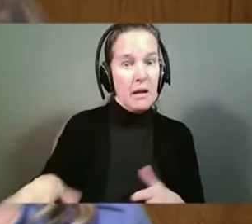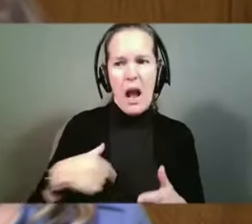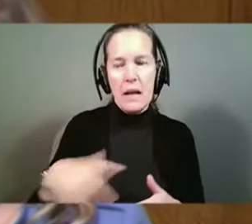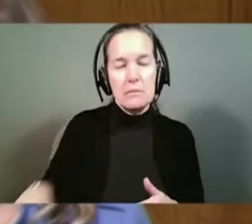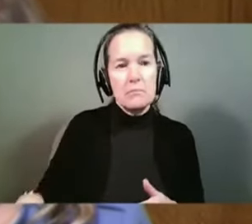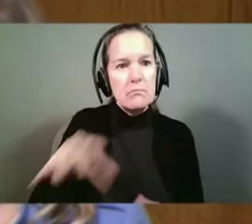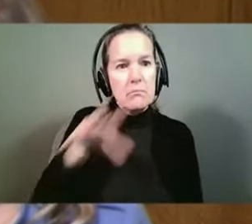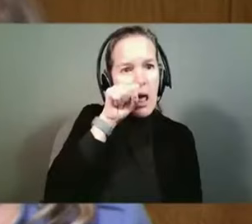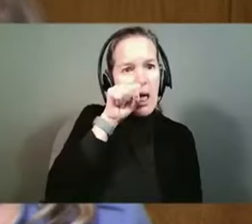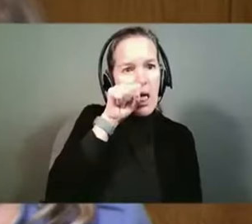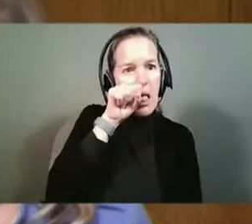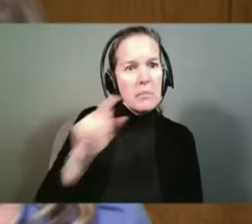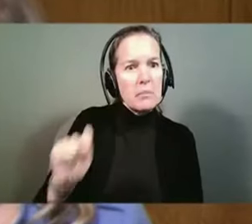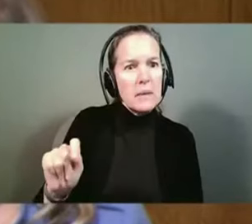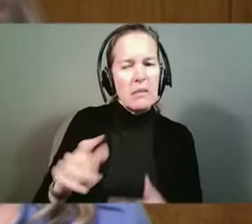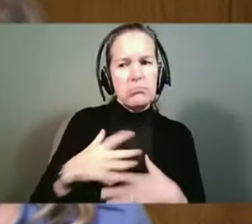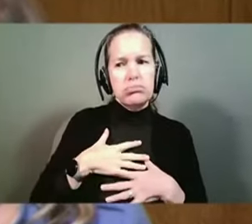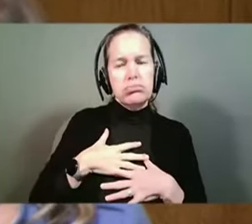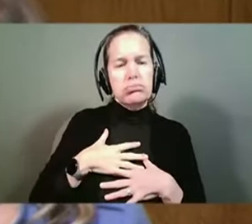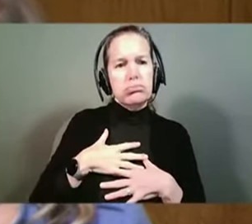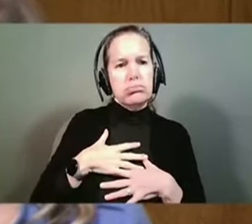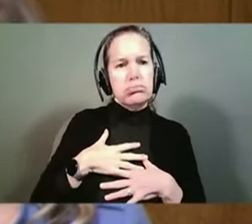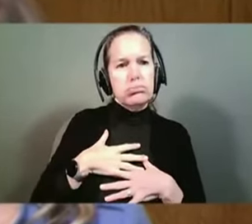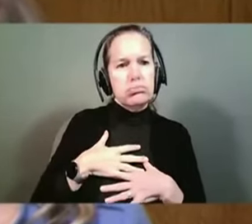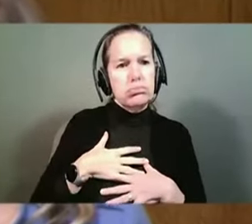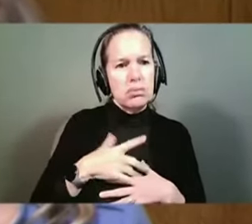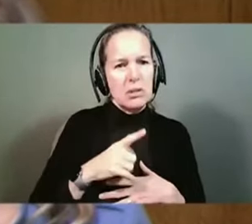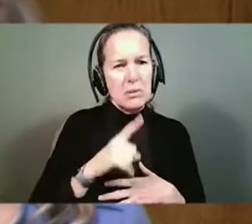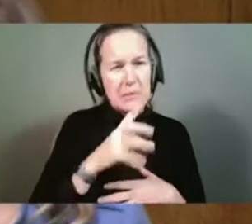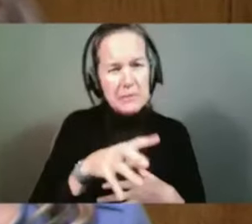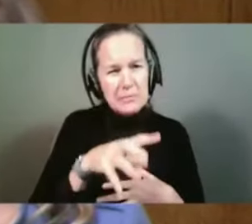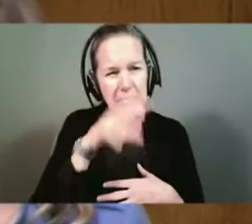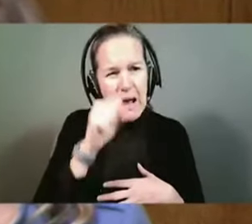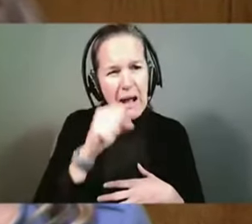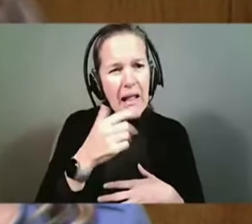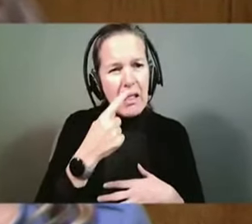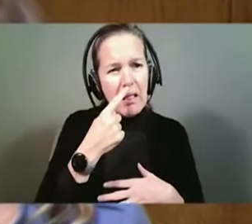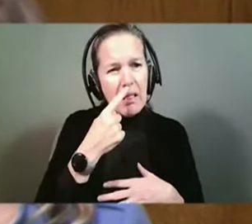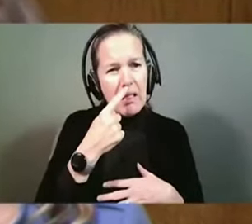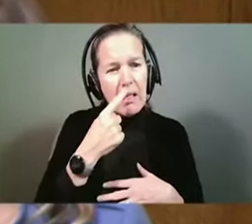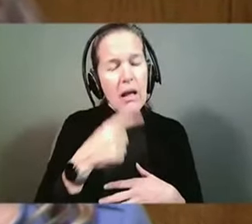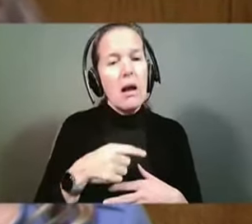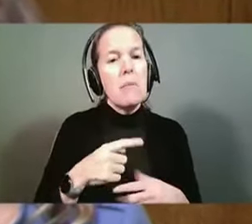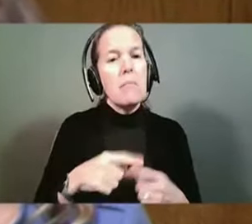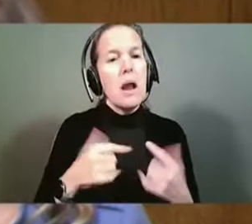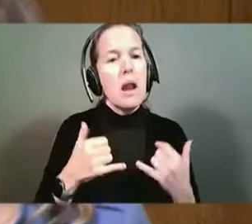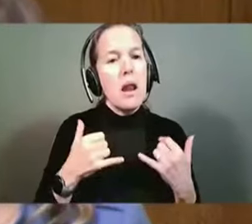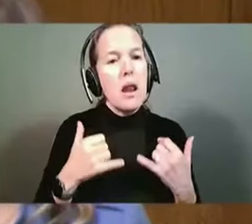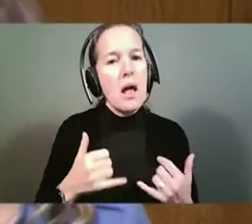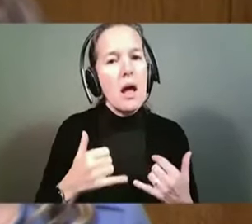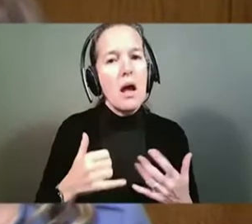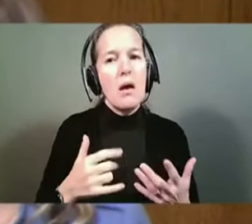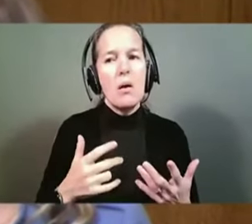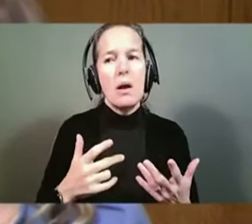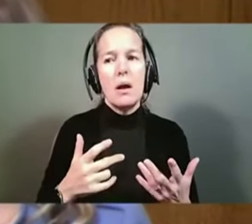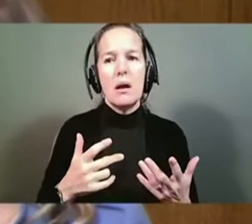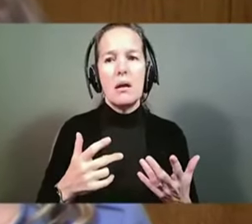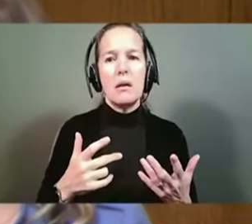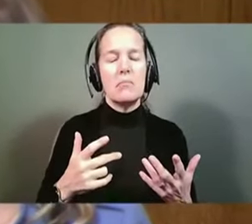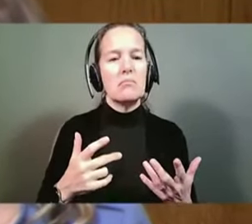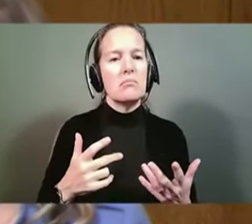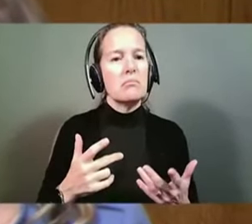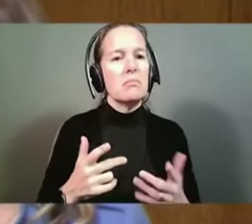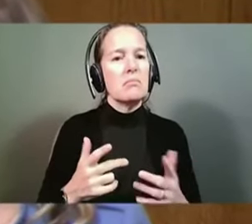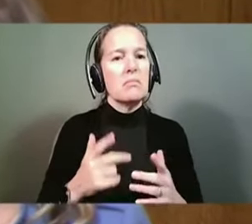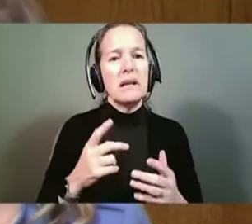acute. But fortunately, that has kind of waned away, and now it's much less than it used to be. But it still comes back as just a